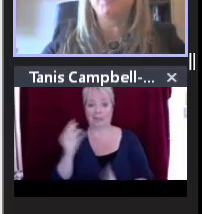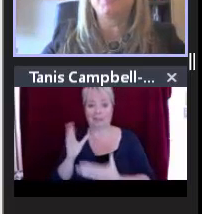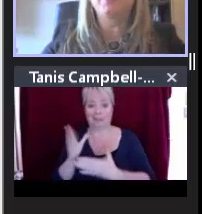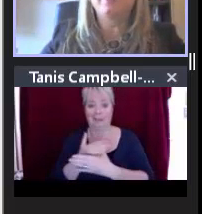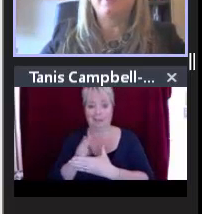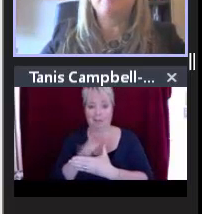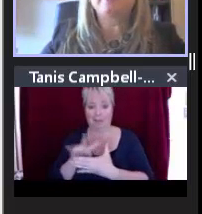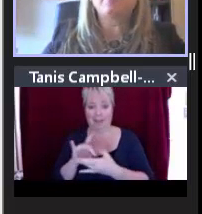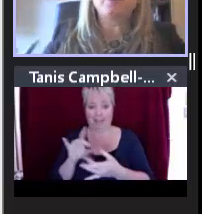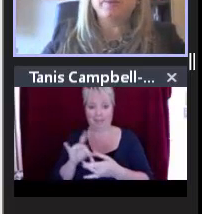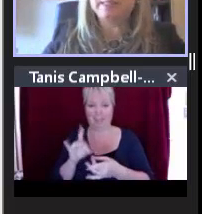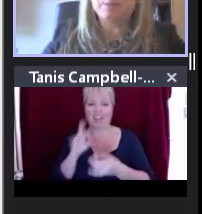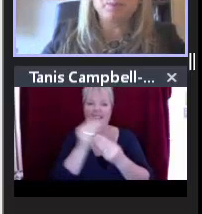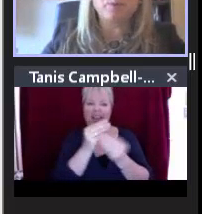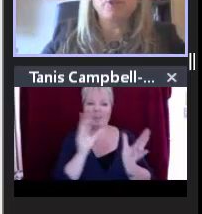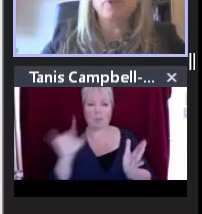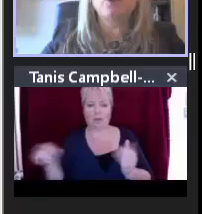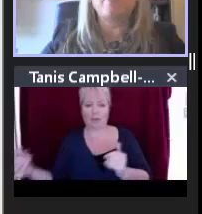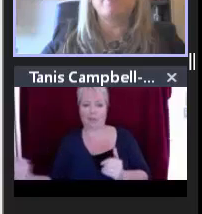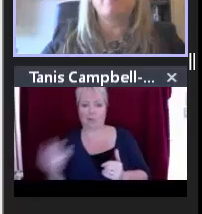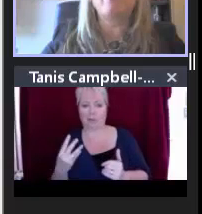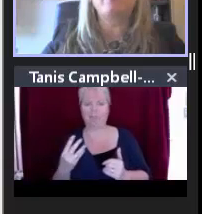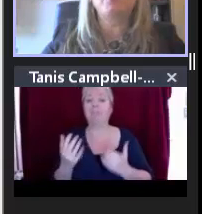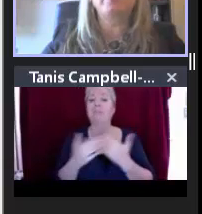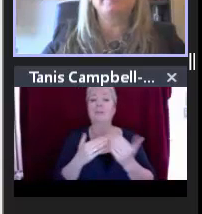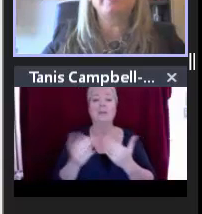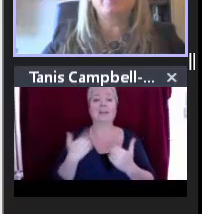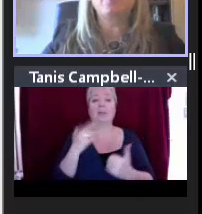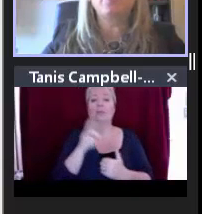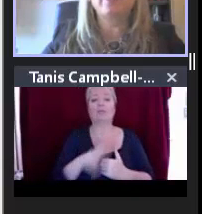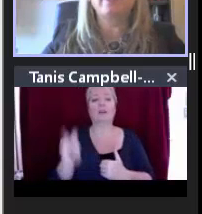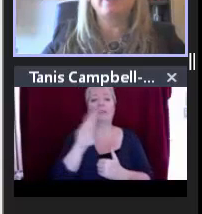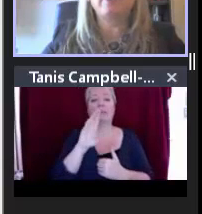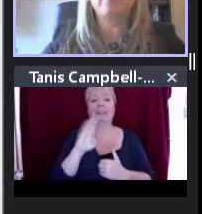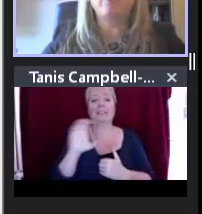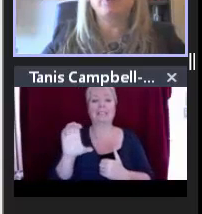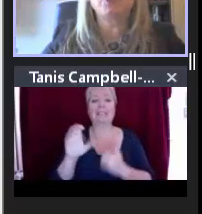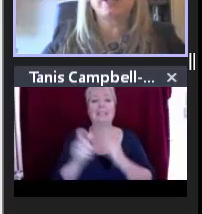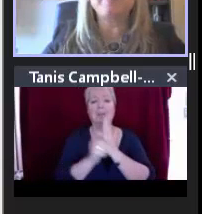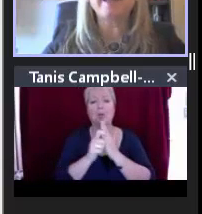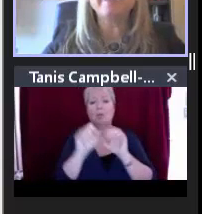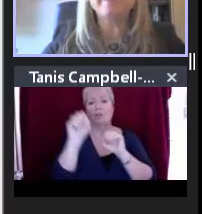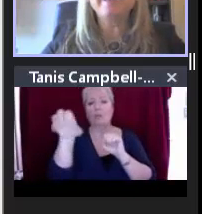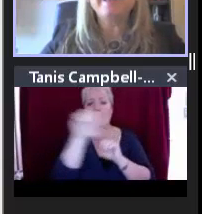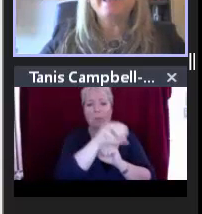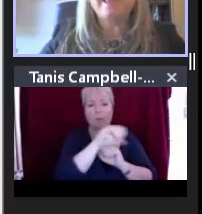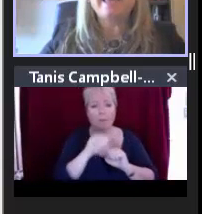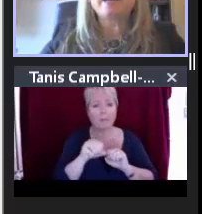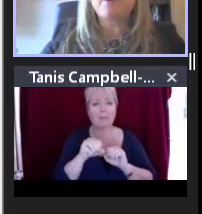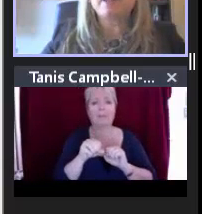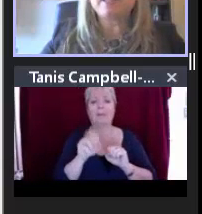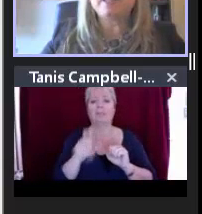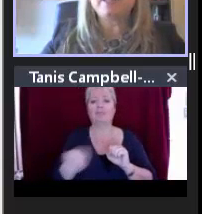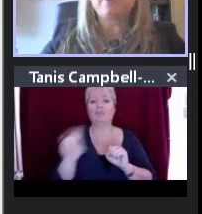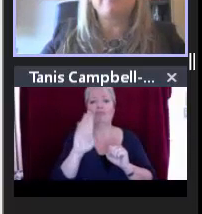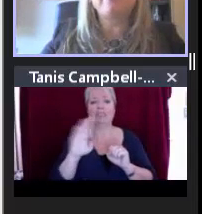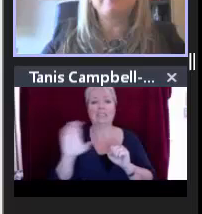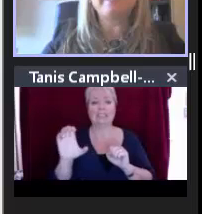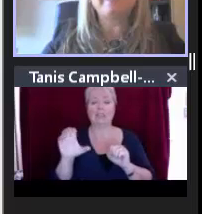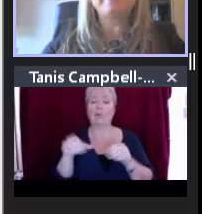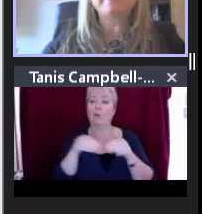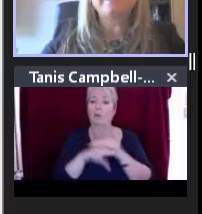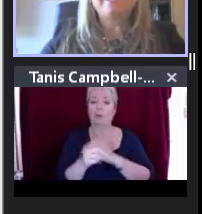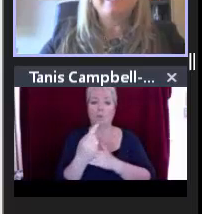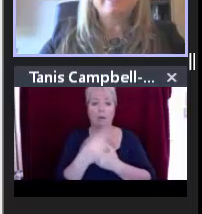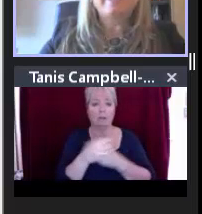with the group here. I was out doing some promotion and dropping off brochures in the Okanagan area of British Columbia, and I walked into the